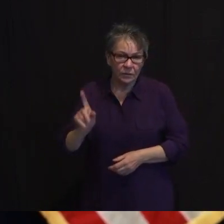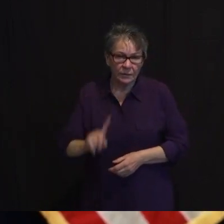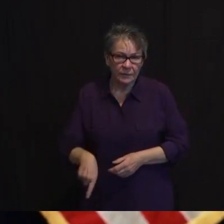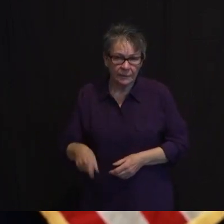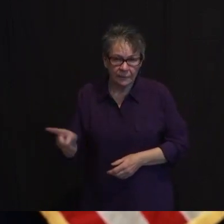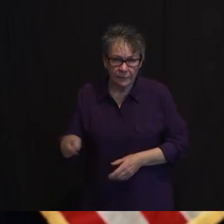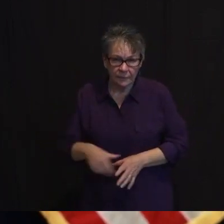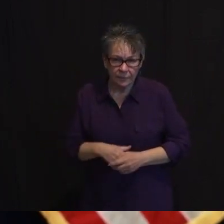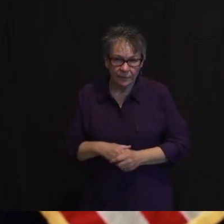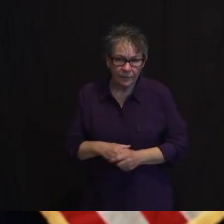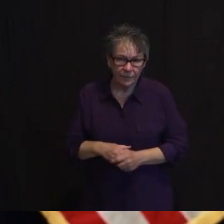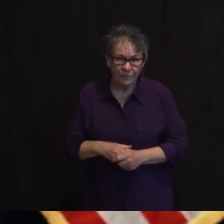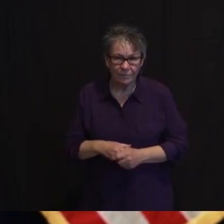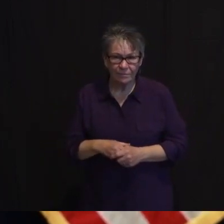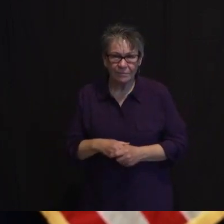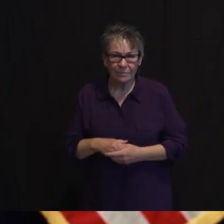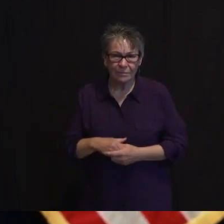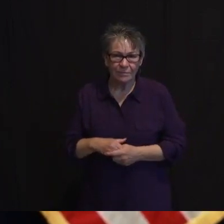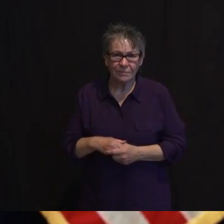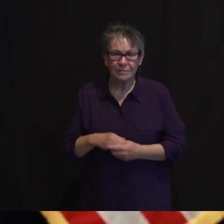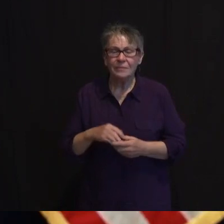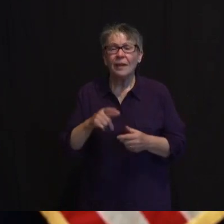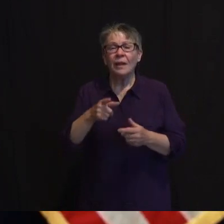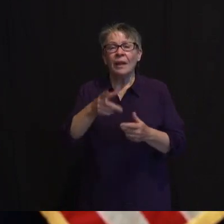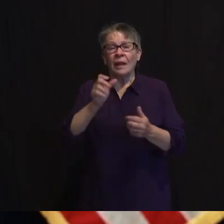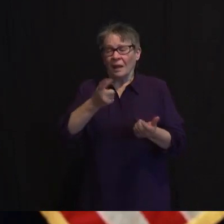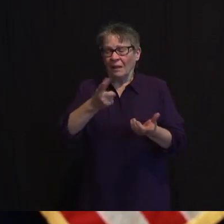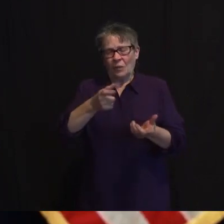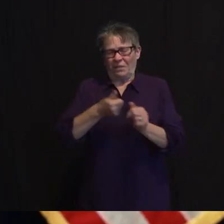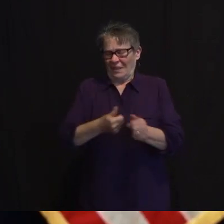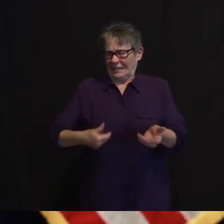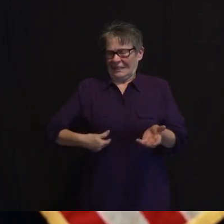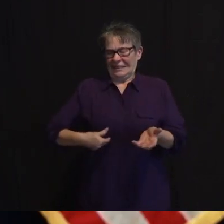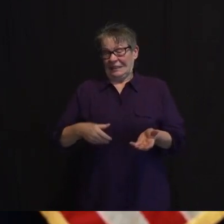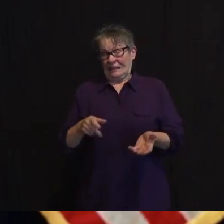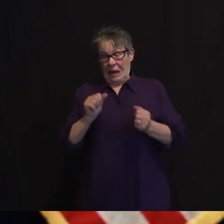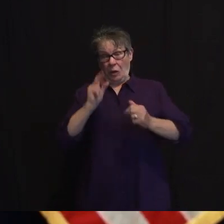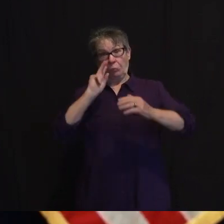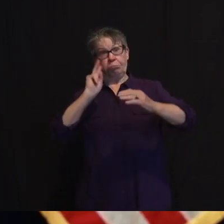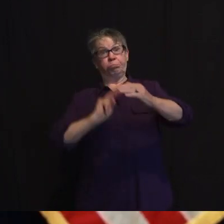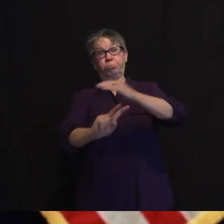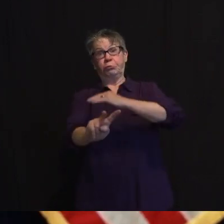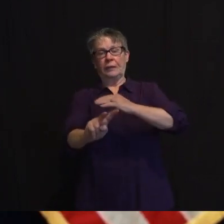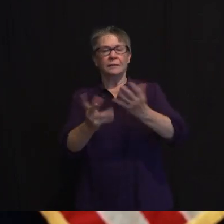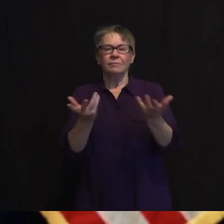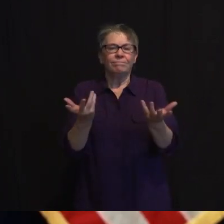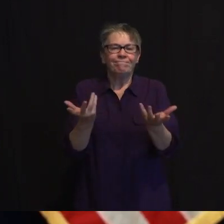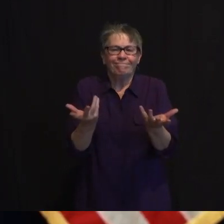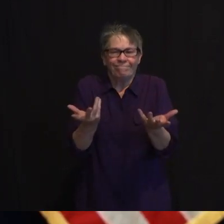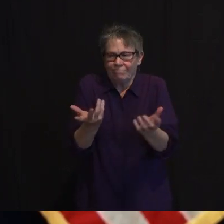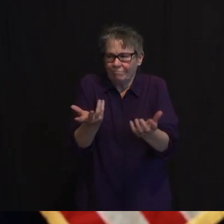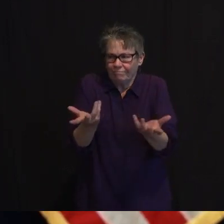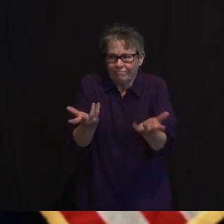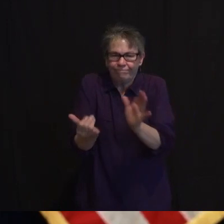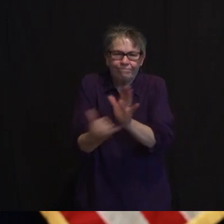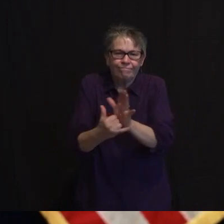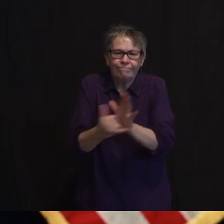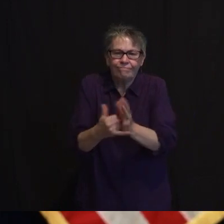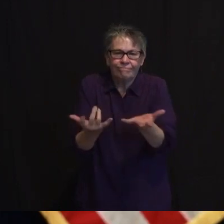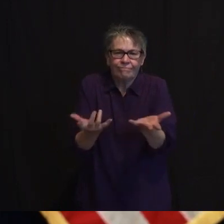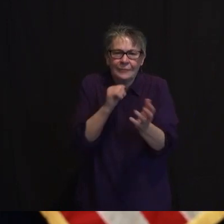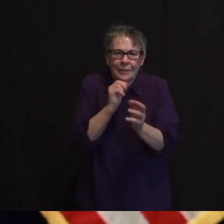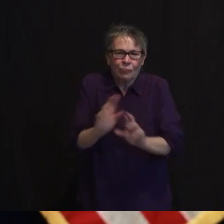confident that the region has the healthcare infrastructure in place that will allow us to be as nimble as we need to be. I just only